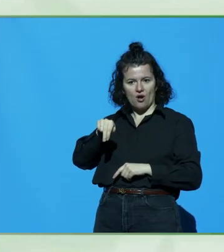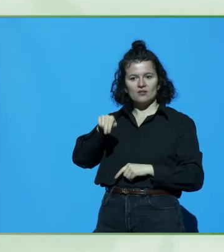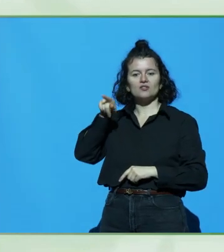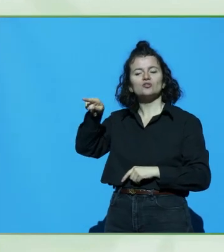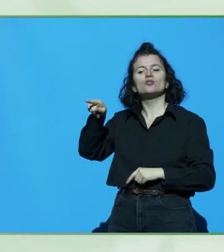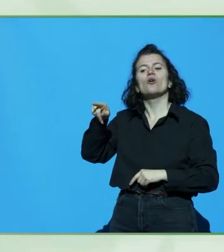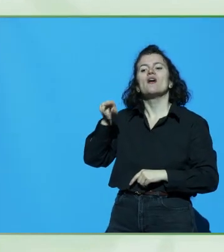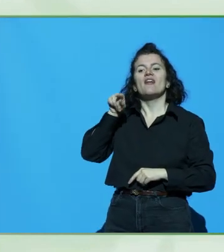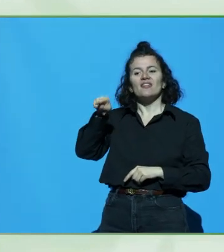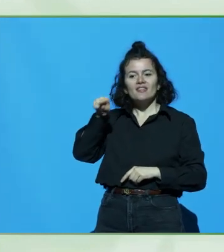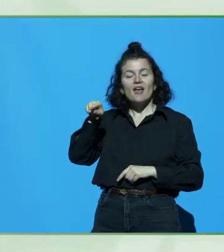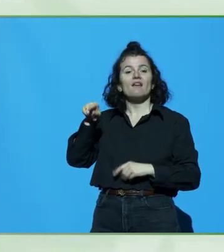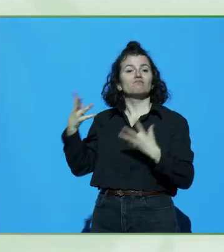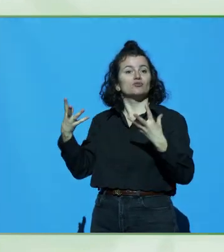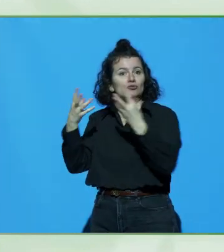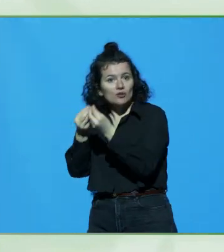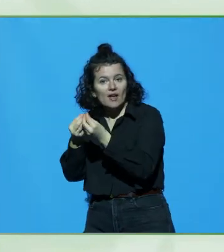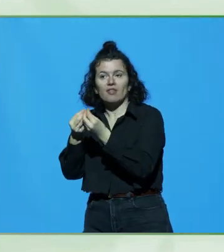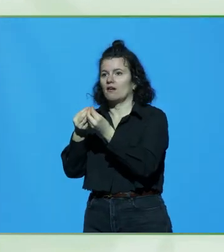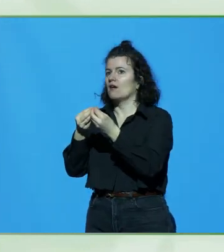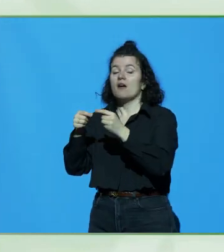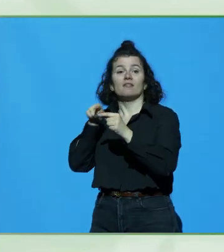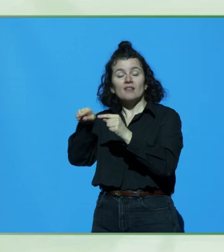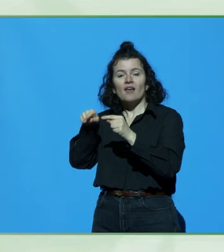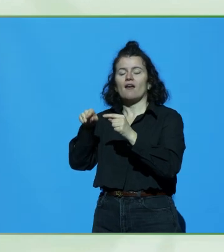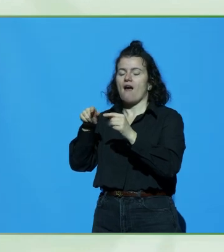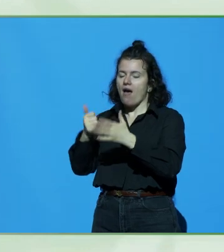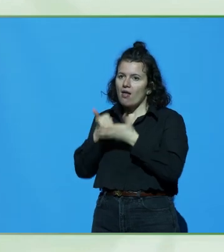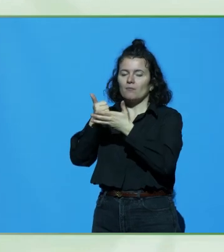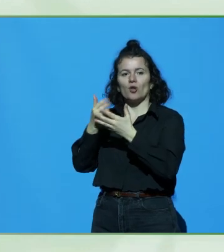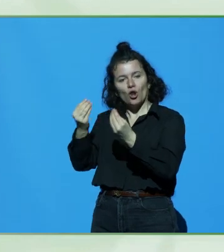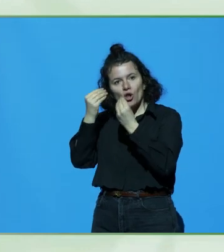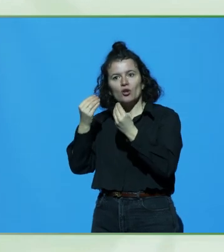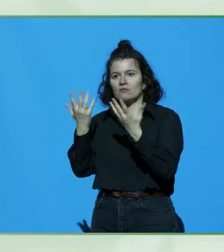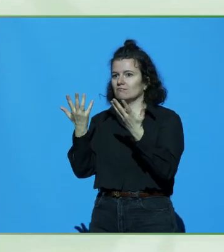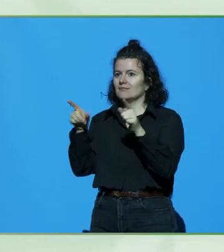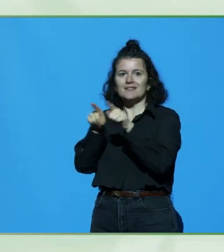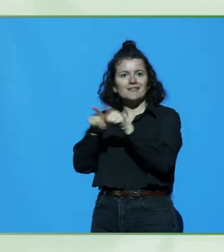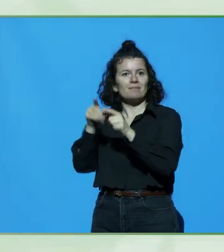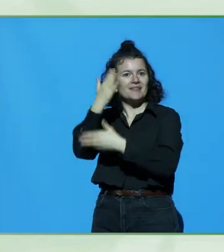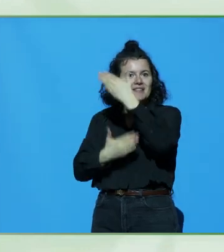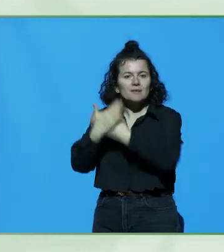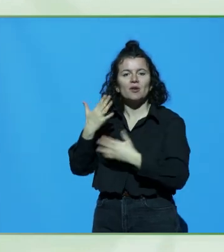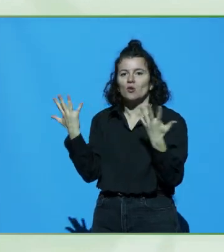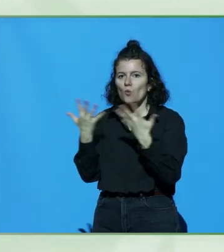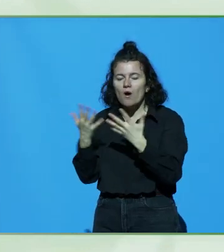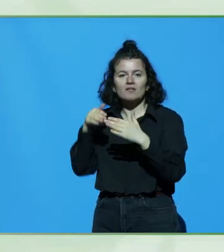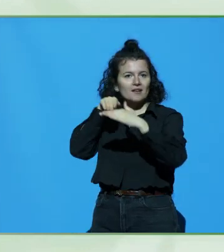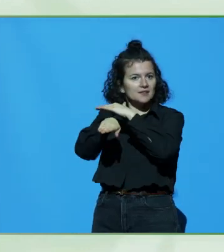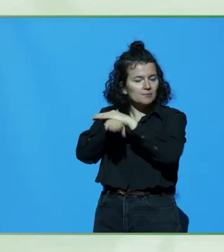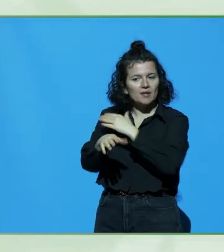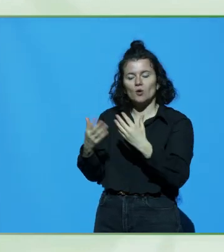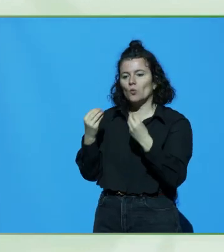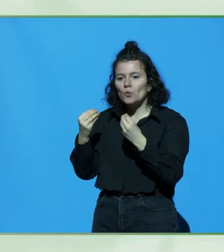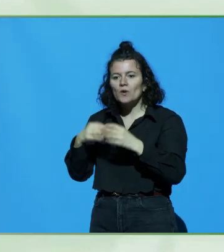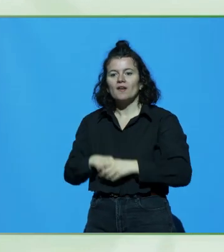they learned so much about accessibility and so much about disabilities. I need to meet the professors of the class that they had because